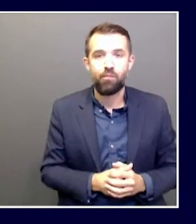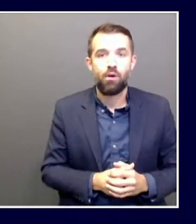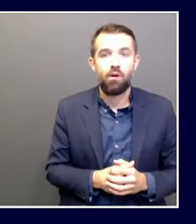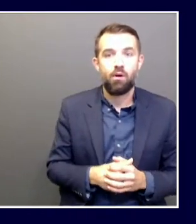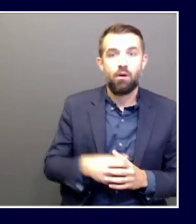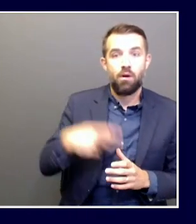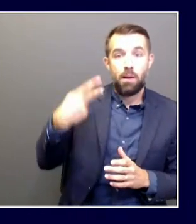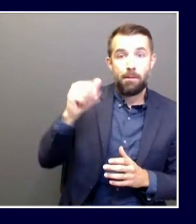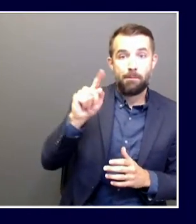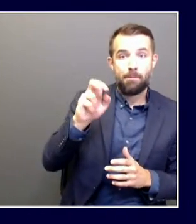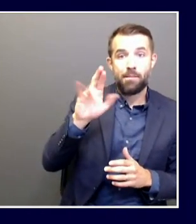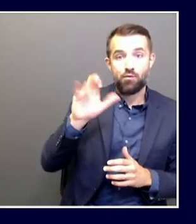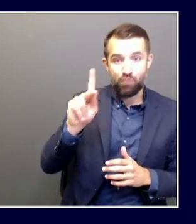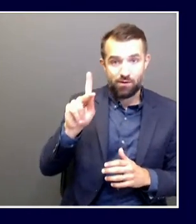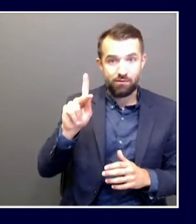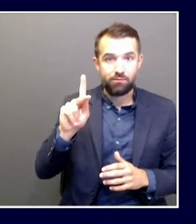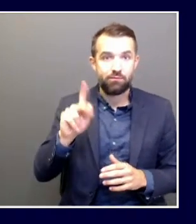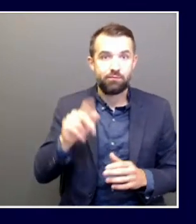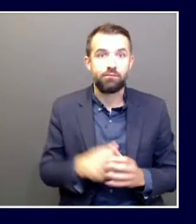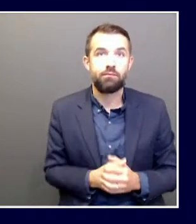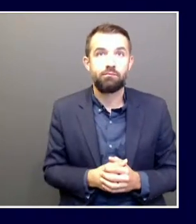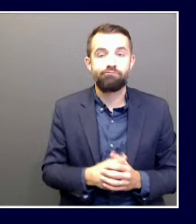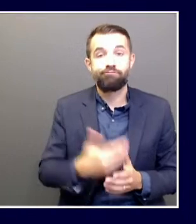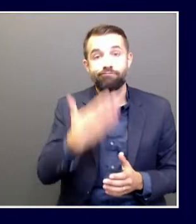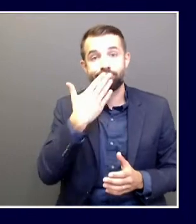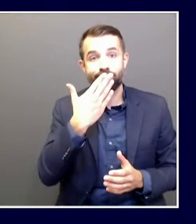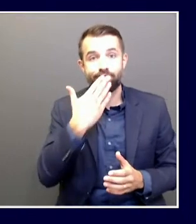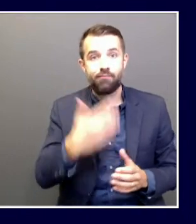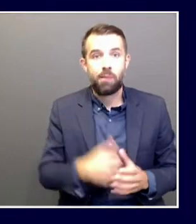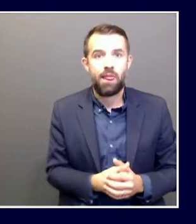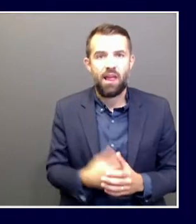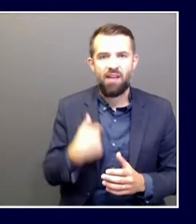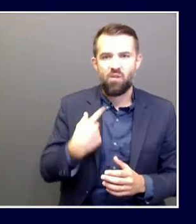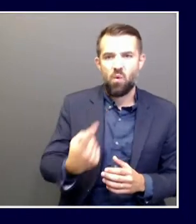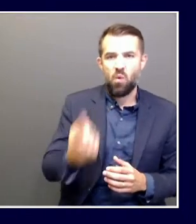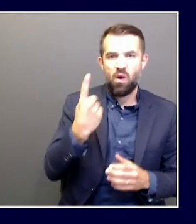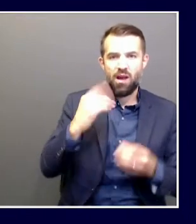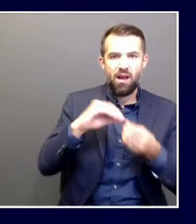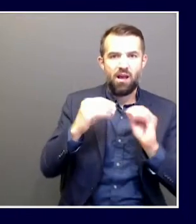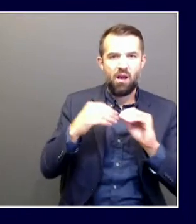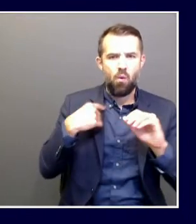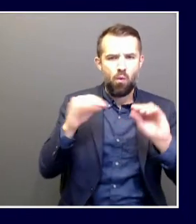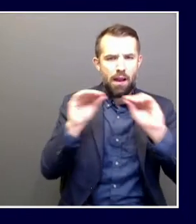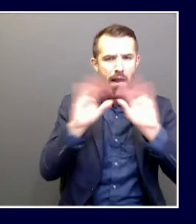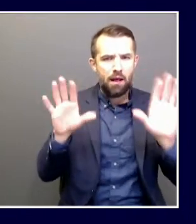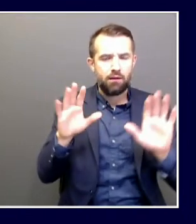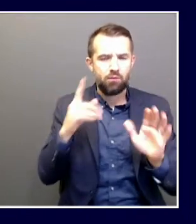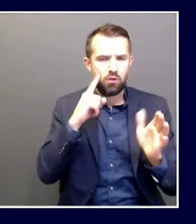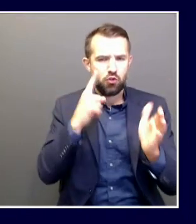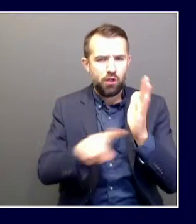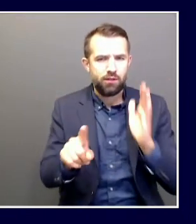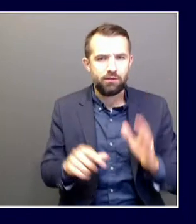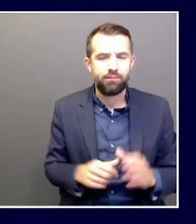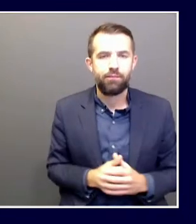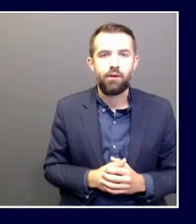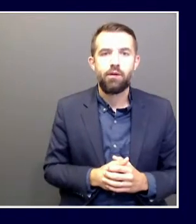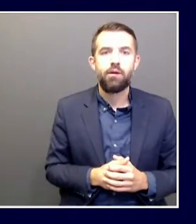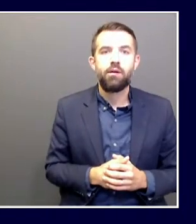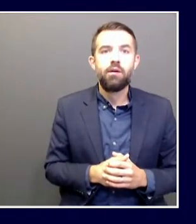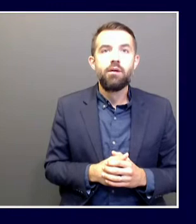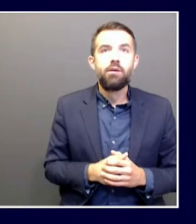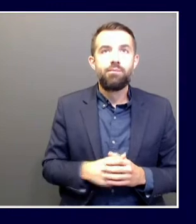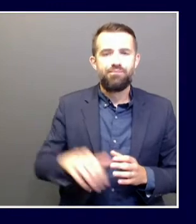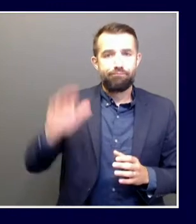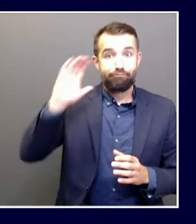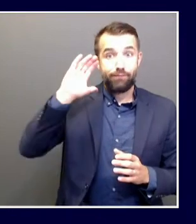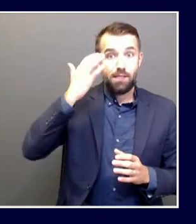Thank you very much. Wanted to check a number first. It sounded like the state is administering close to